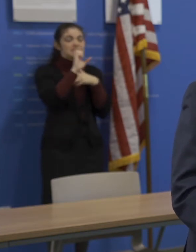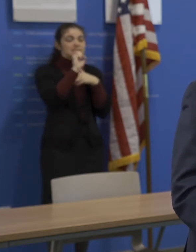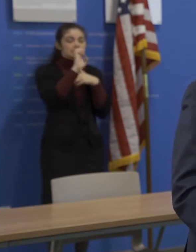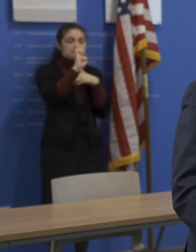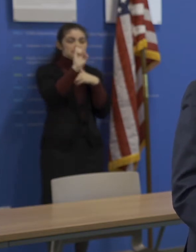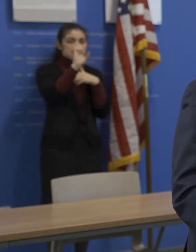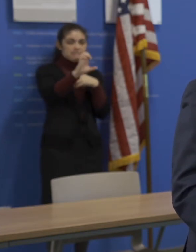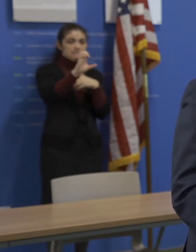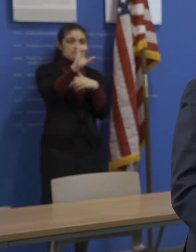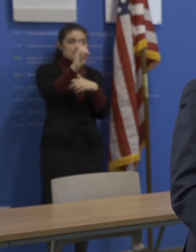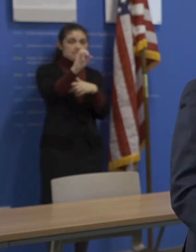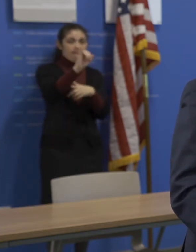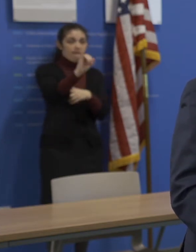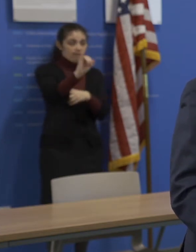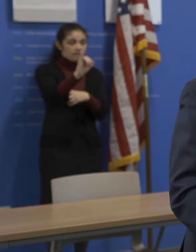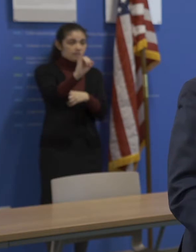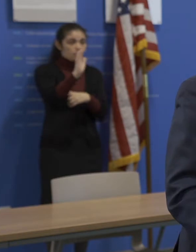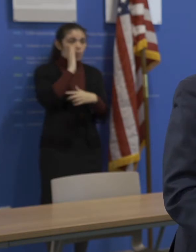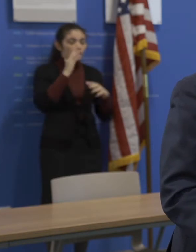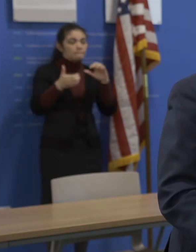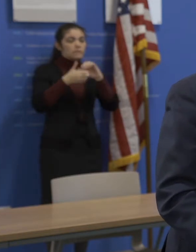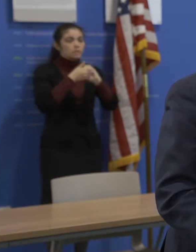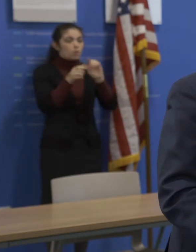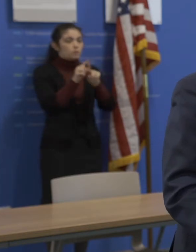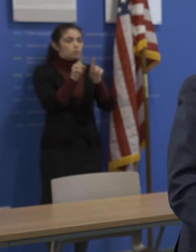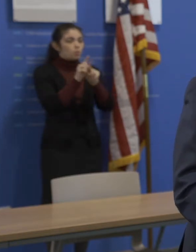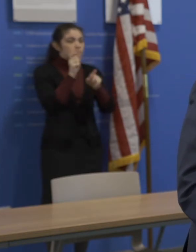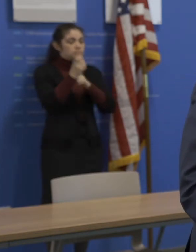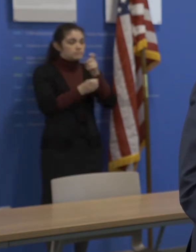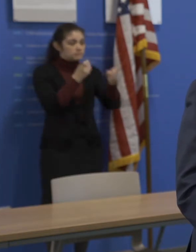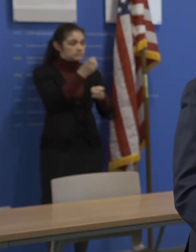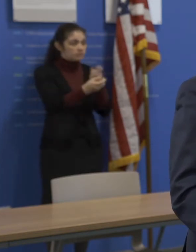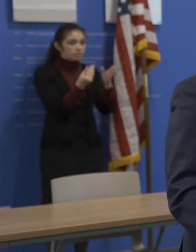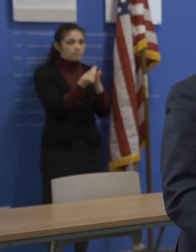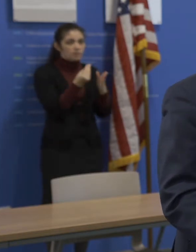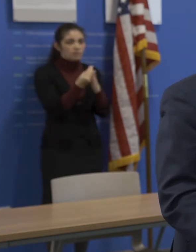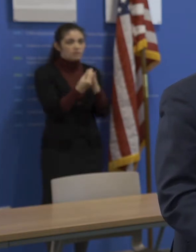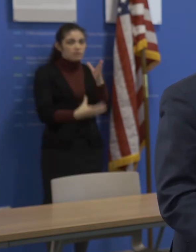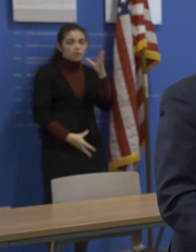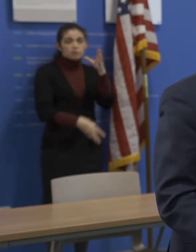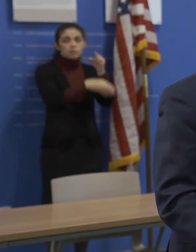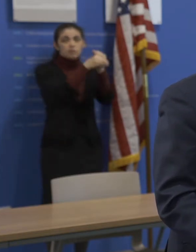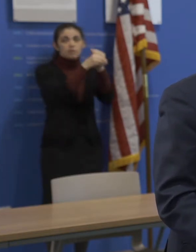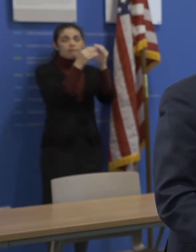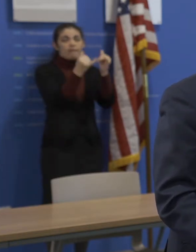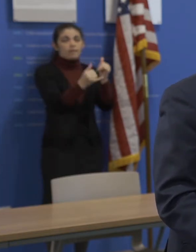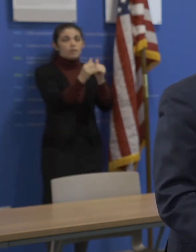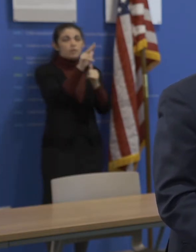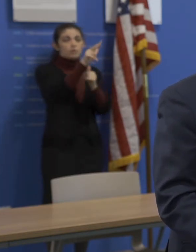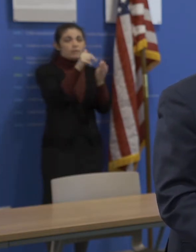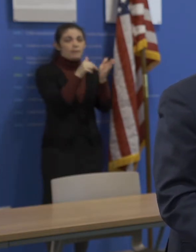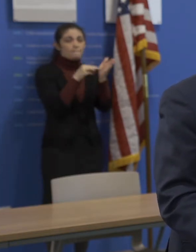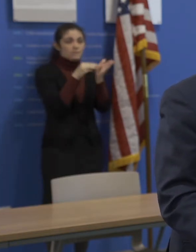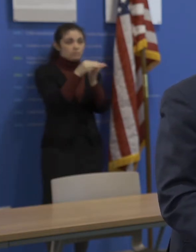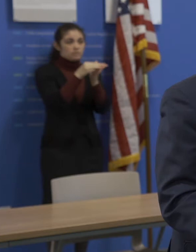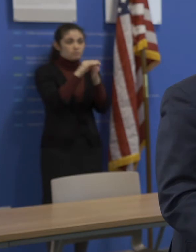ECDI. Other partners are also contributing to the fund, bringing the total right now to $3